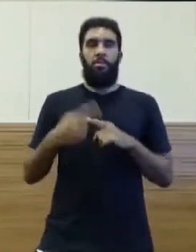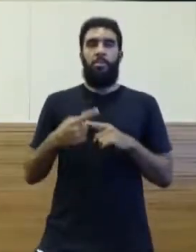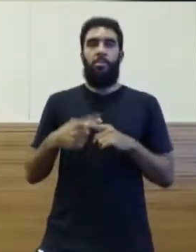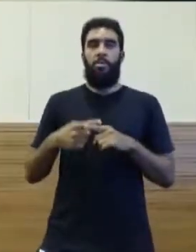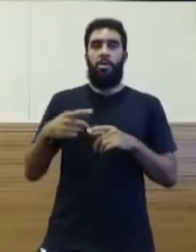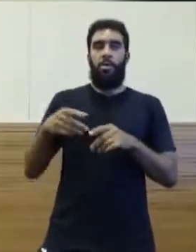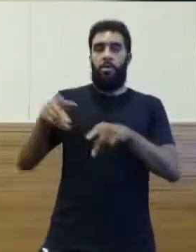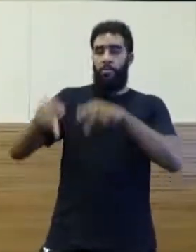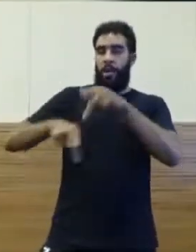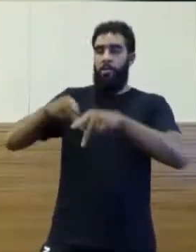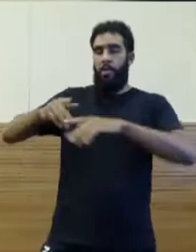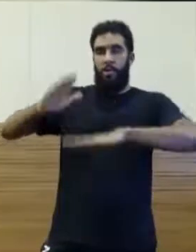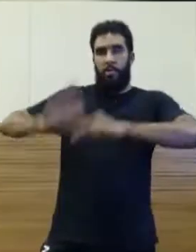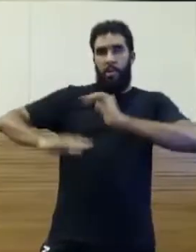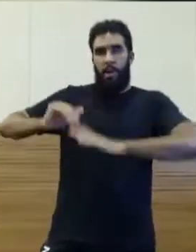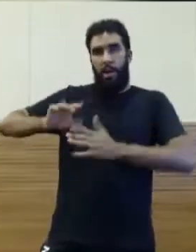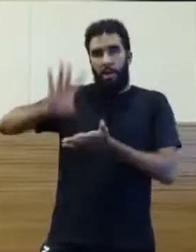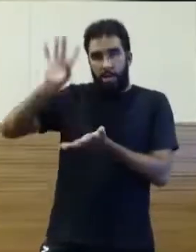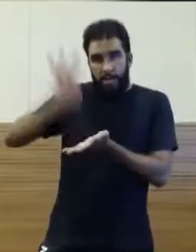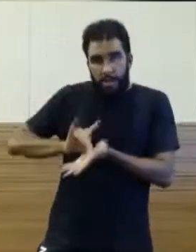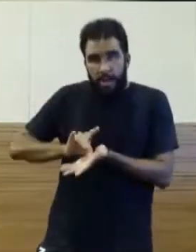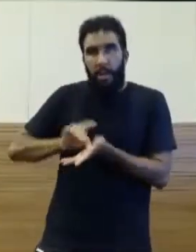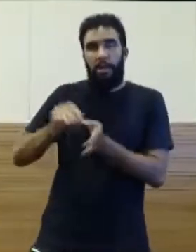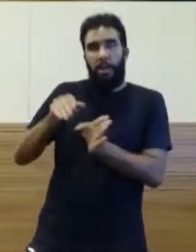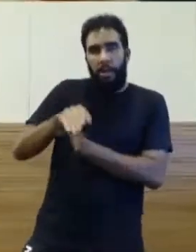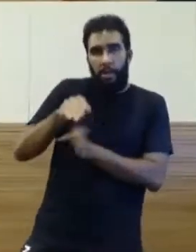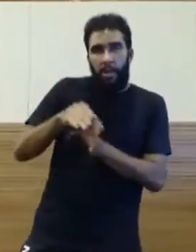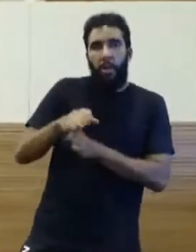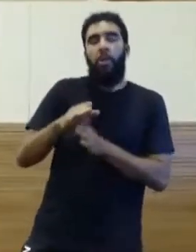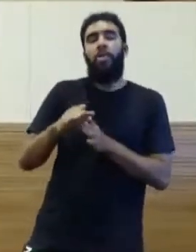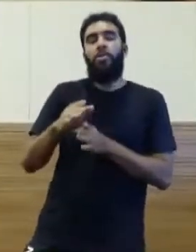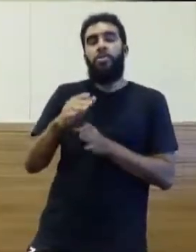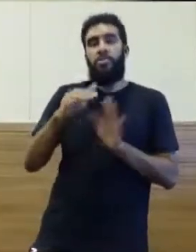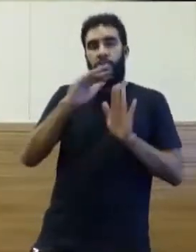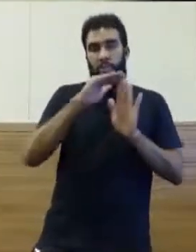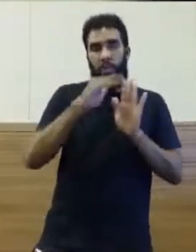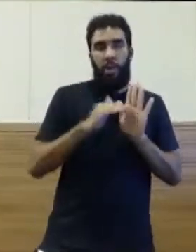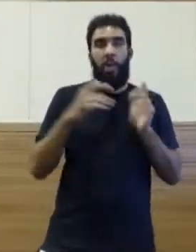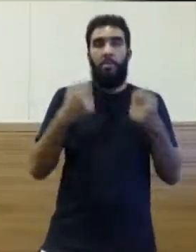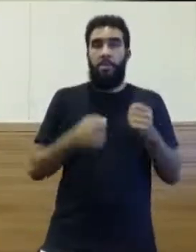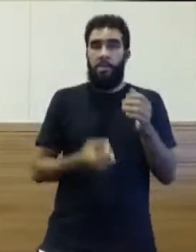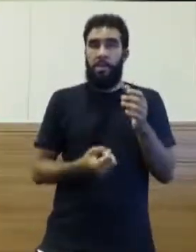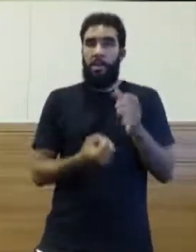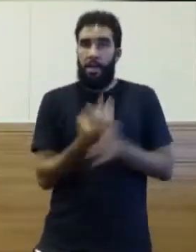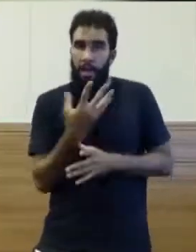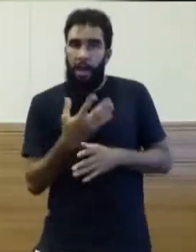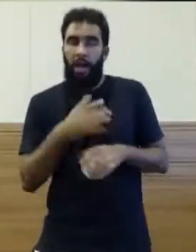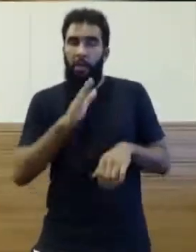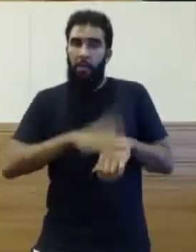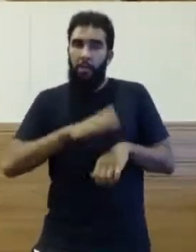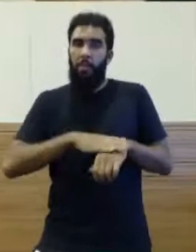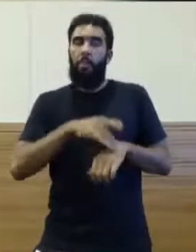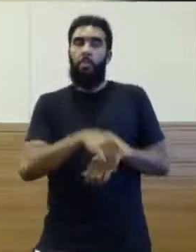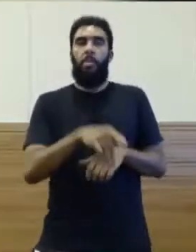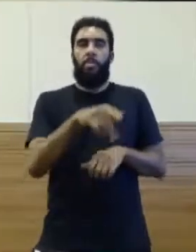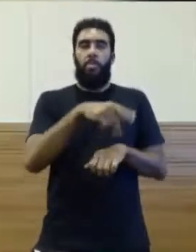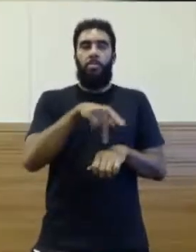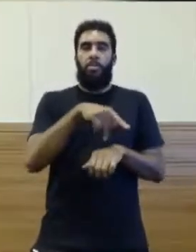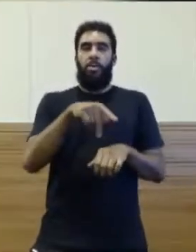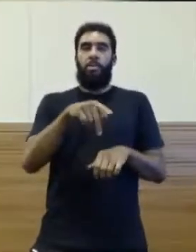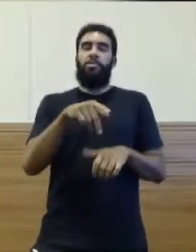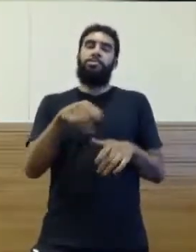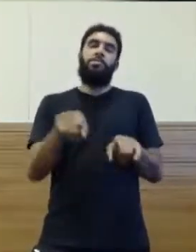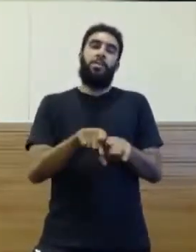guidelines for the population to put in practice these recommendations that food has to be produced in the